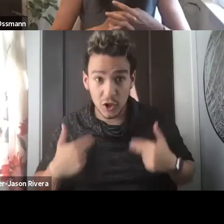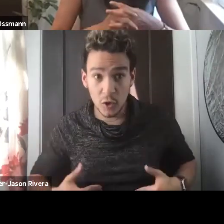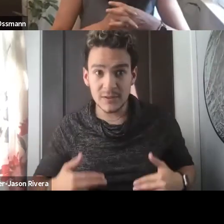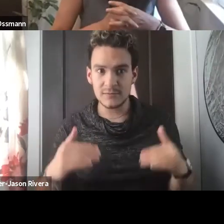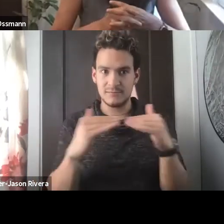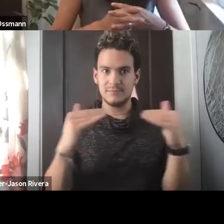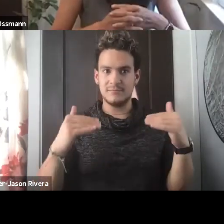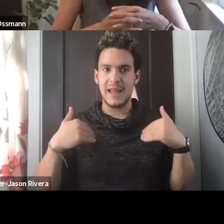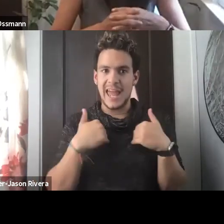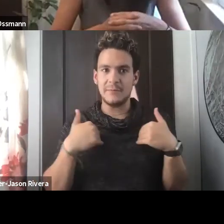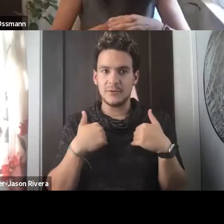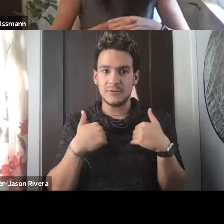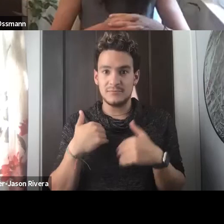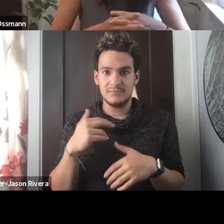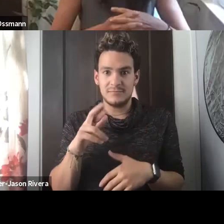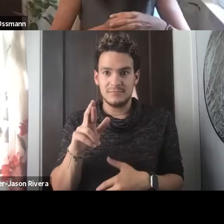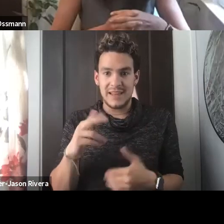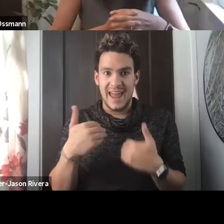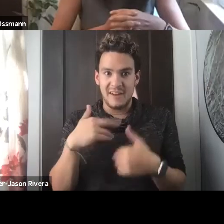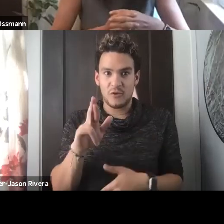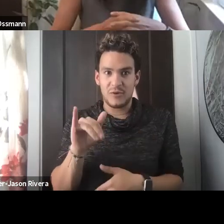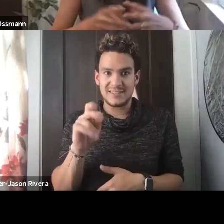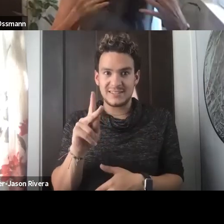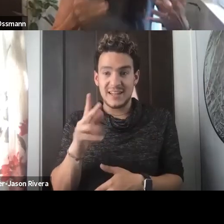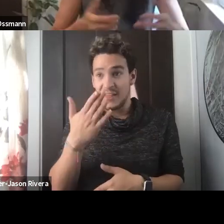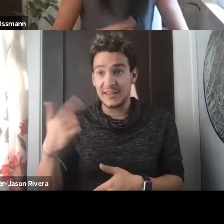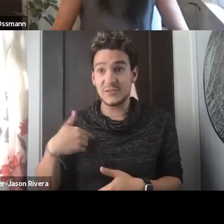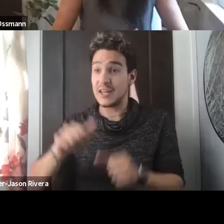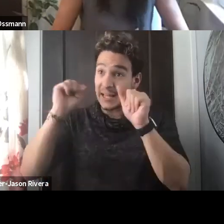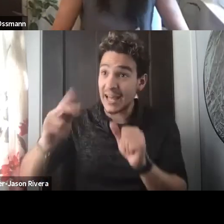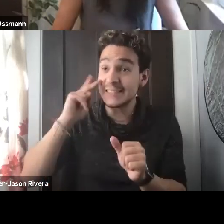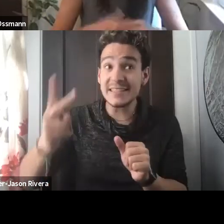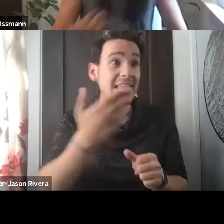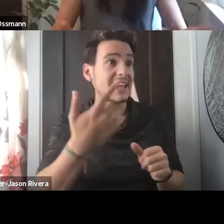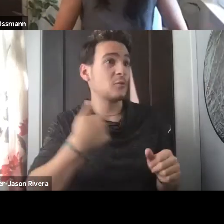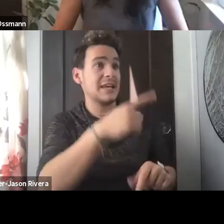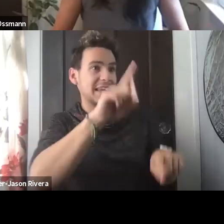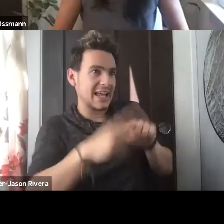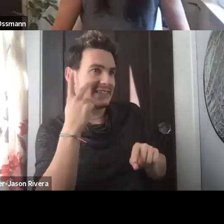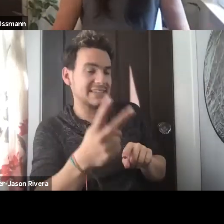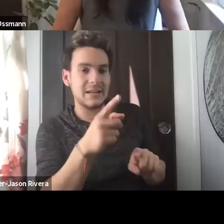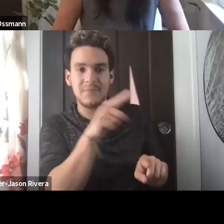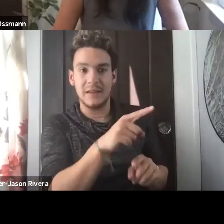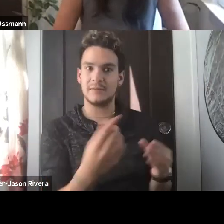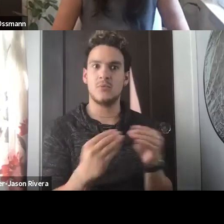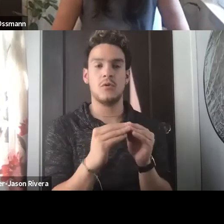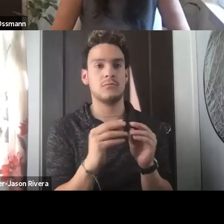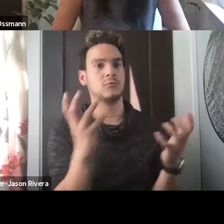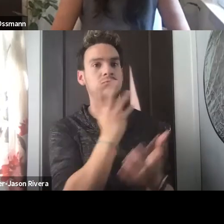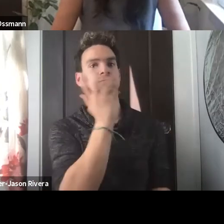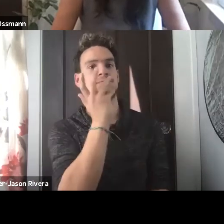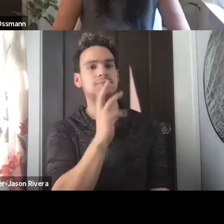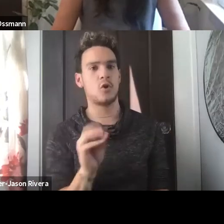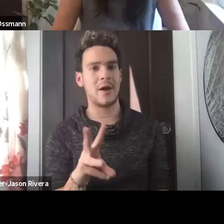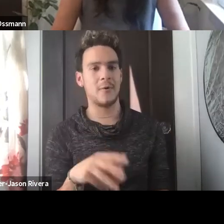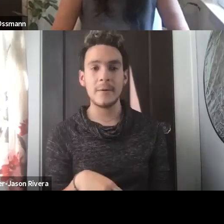risk to factors we can see and ones we cannot see. And the ones we cannot see have come into sharp relief. And,